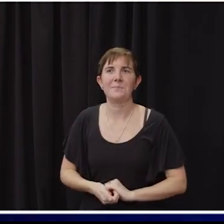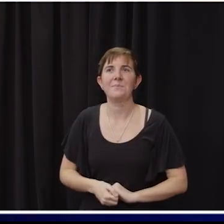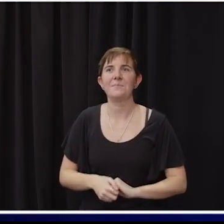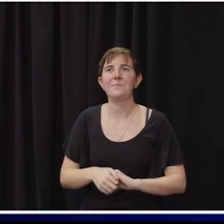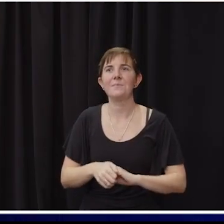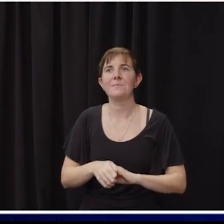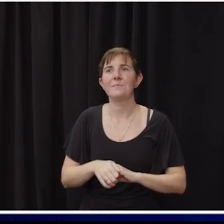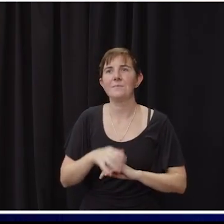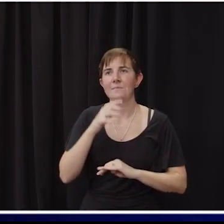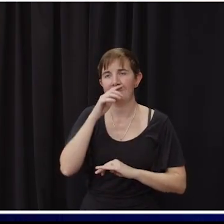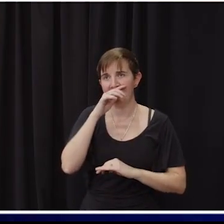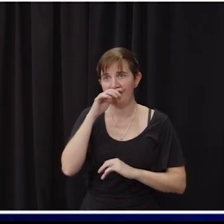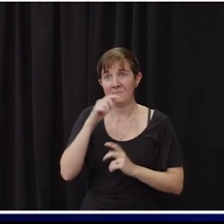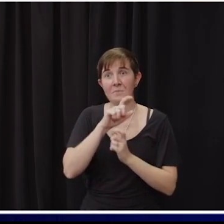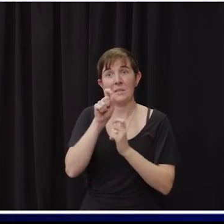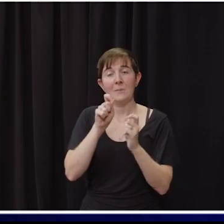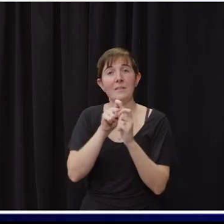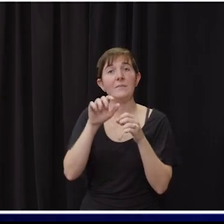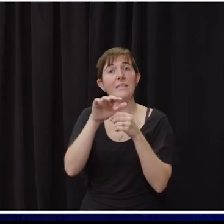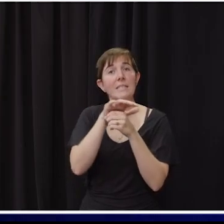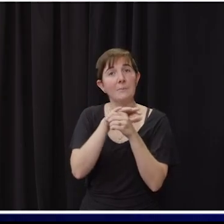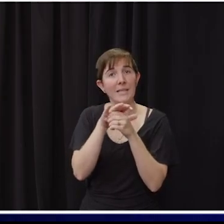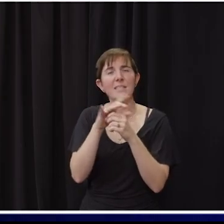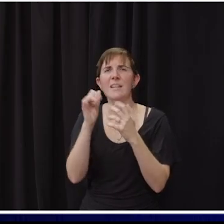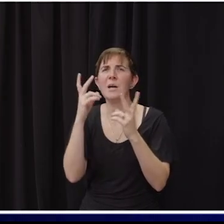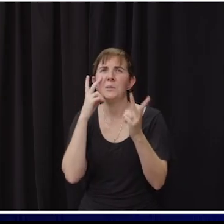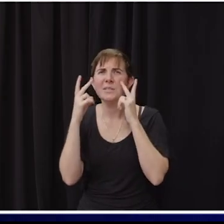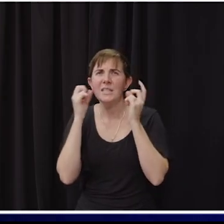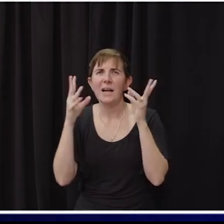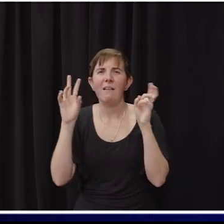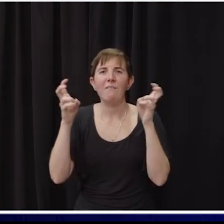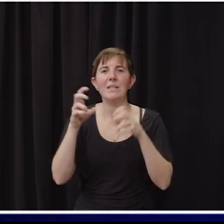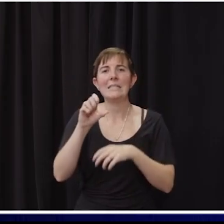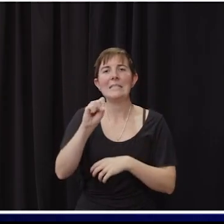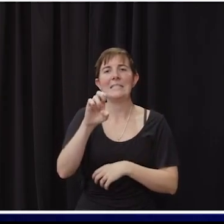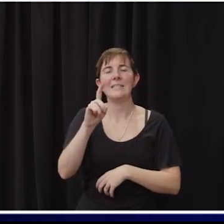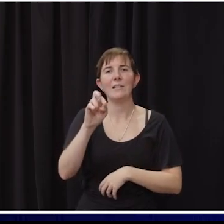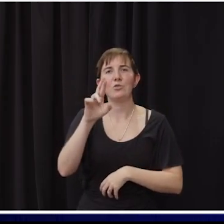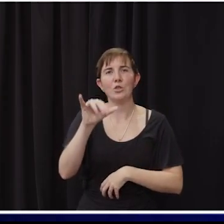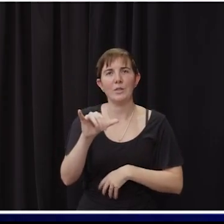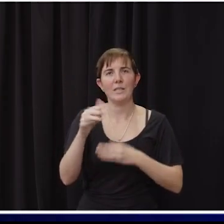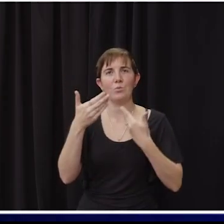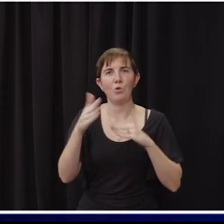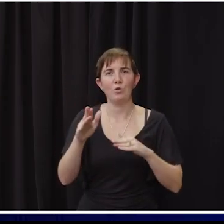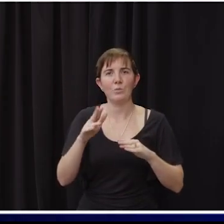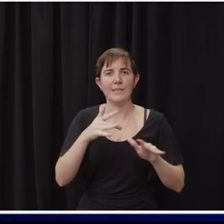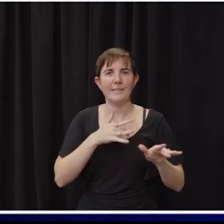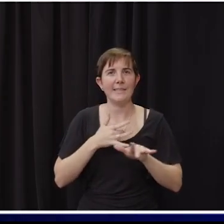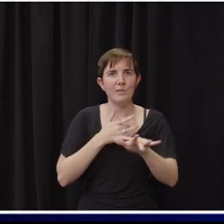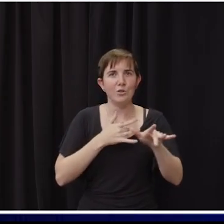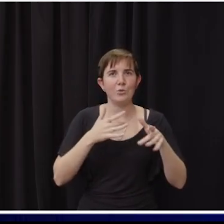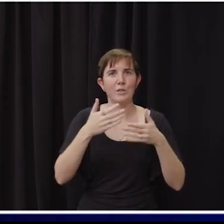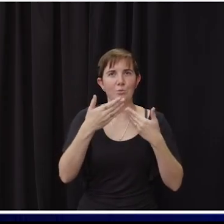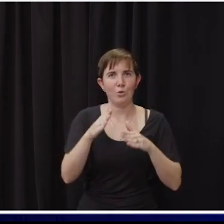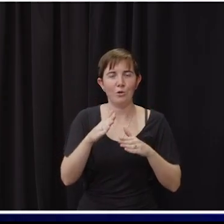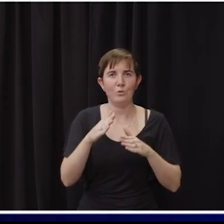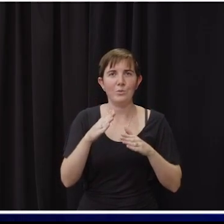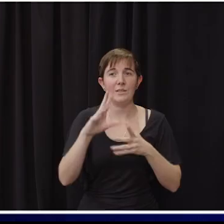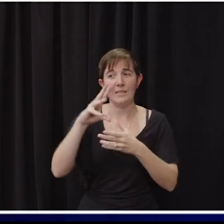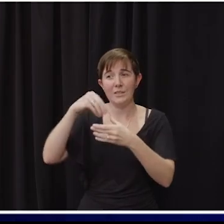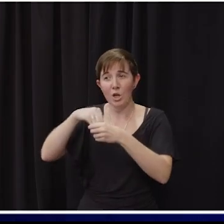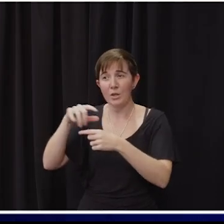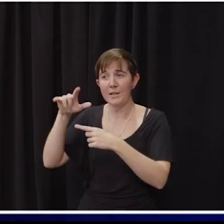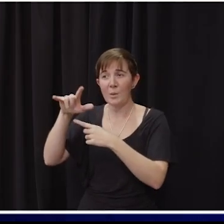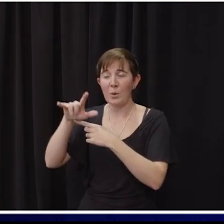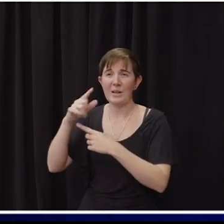Dedicated spaces. Now you see a lot of sensory rooms being installed in airports. I don't think that's quite where we